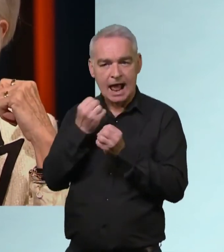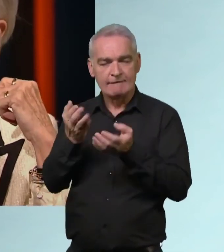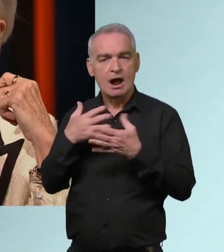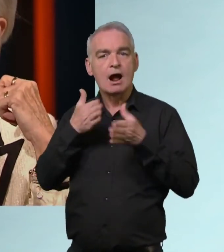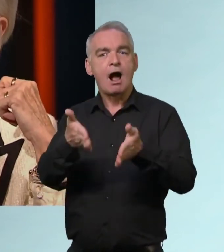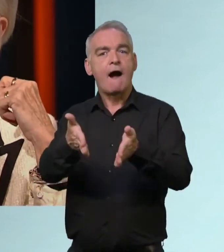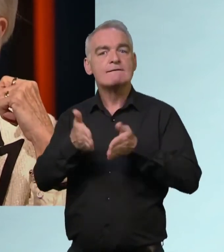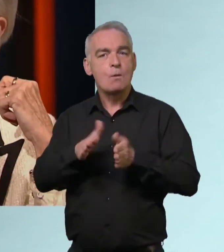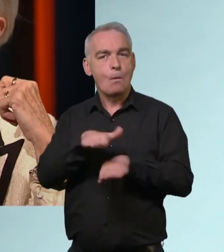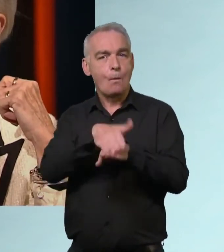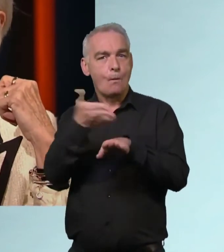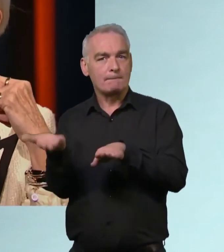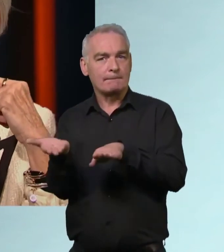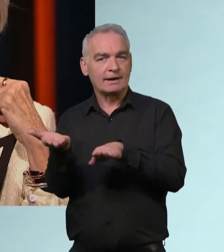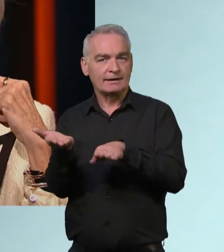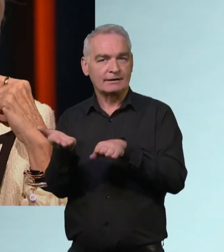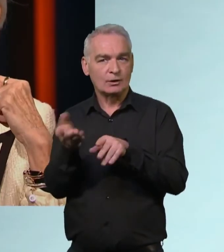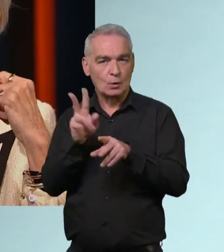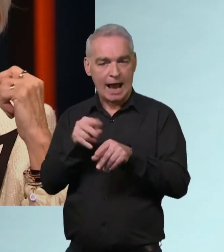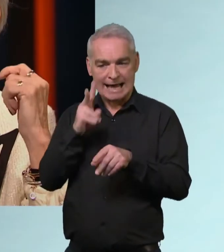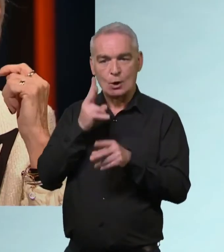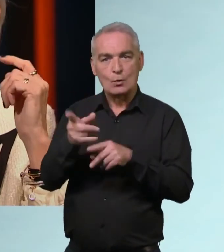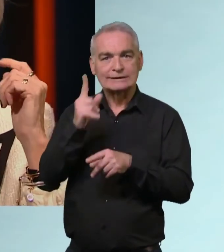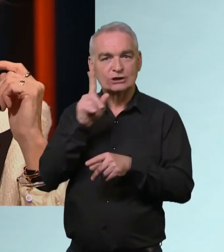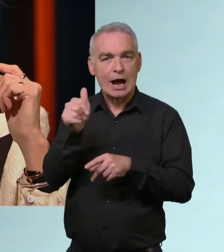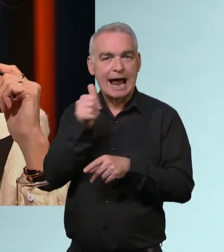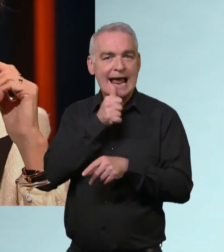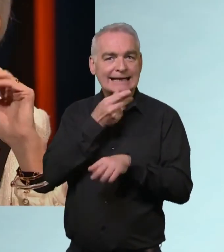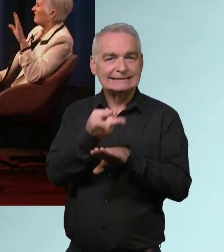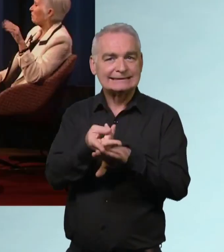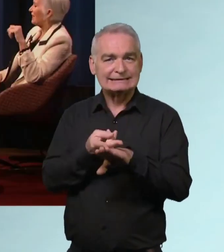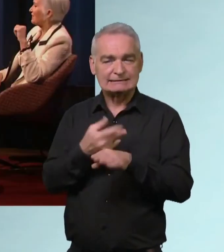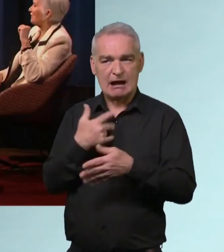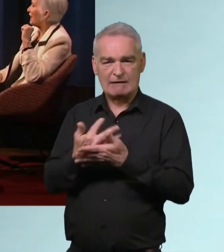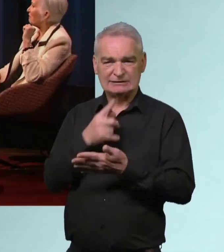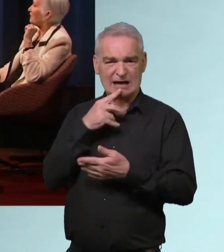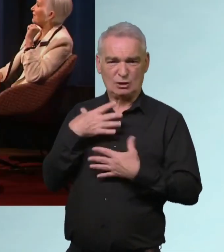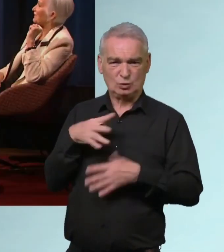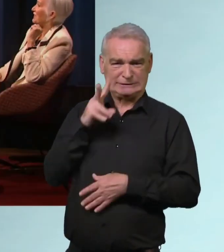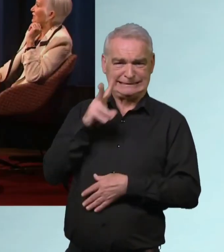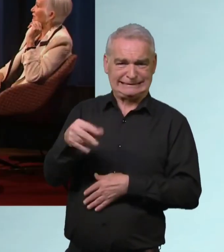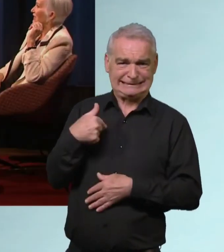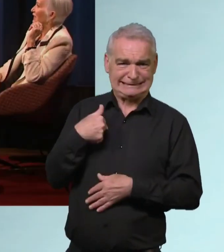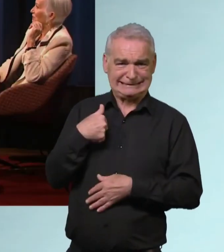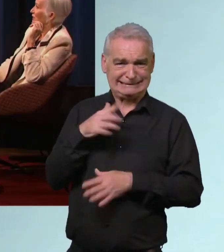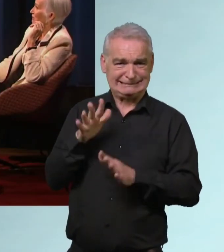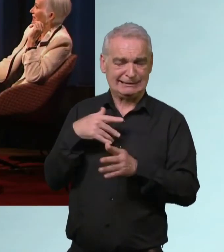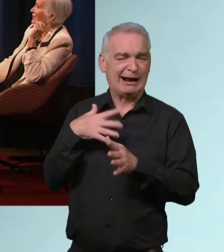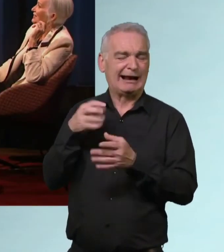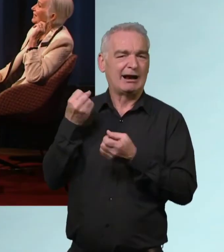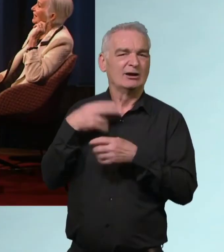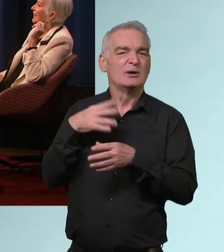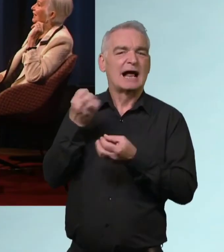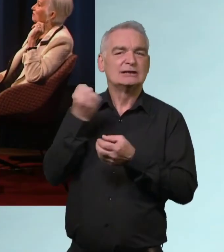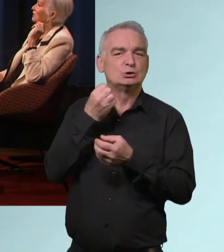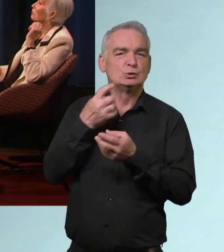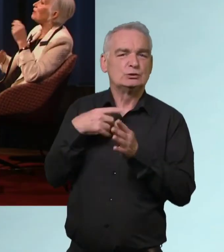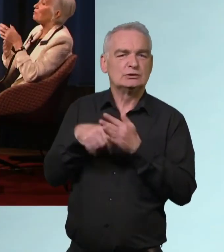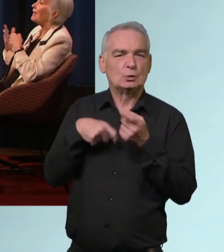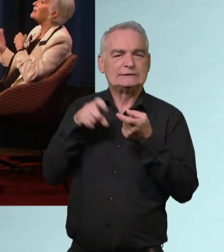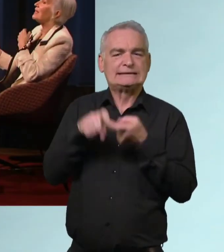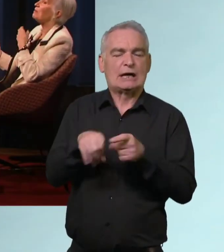you can go up and see your auntie. And I'd be going, I don't really want to see my auntie. And I'll pass on that one. I'll just stay down here with everybody else.